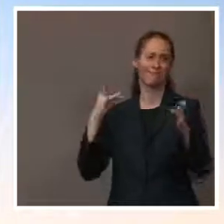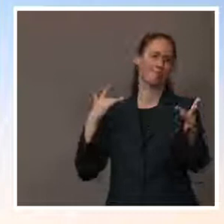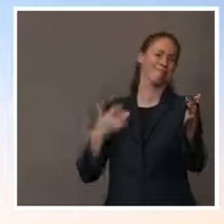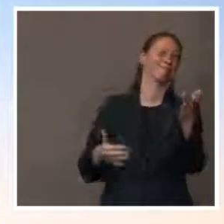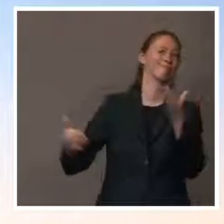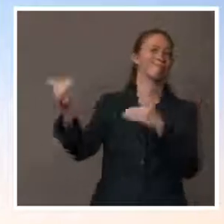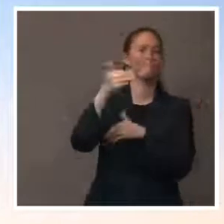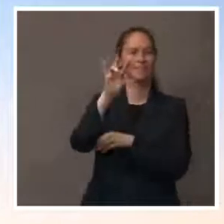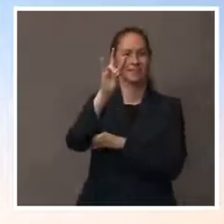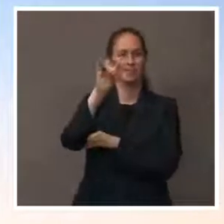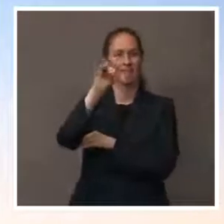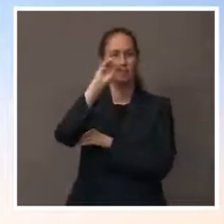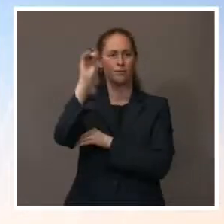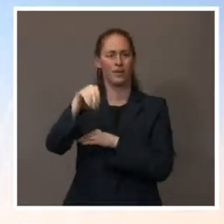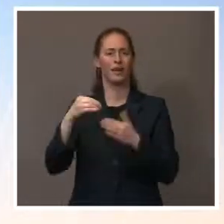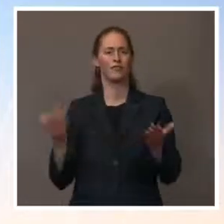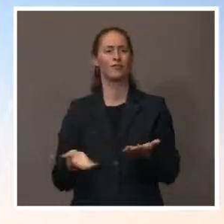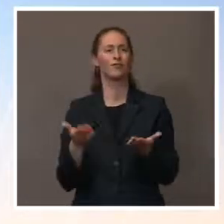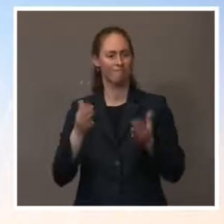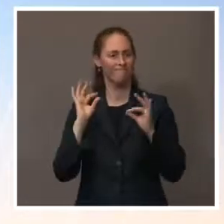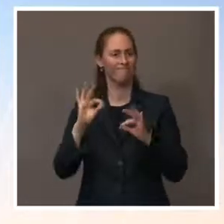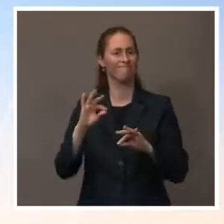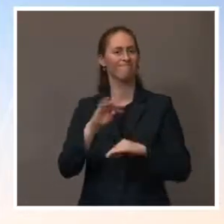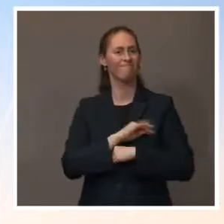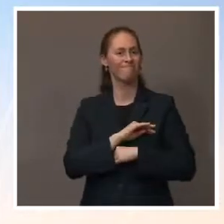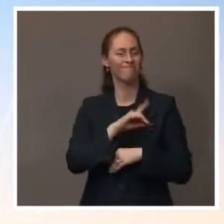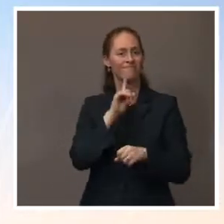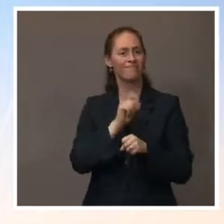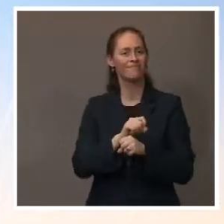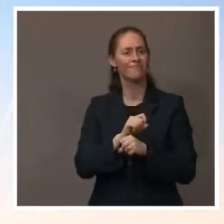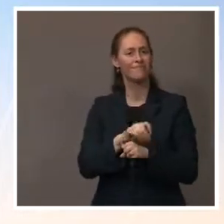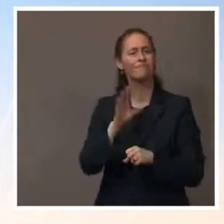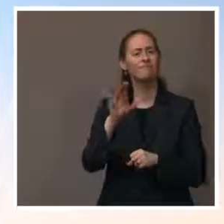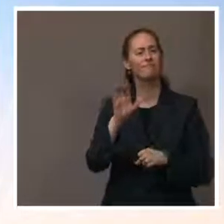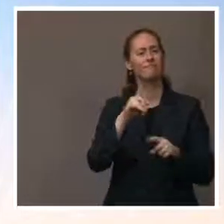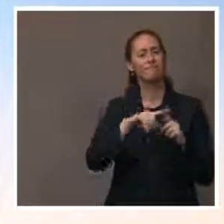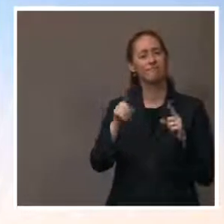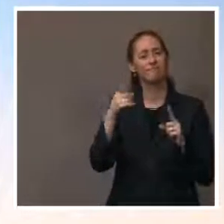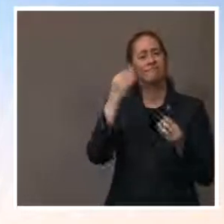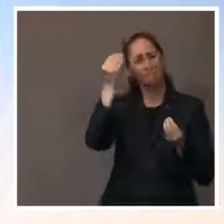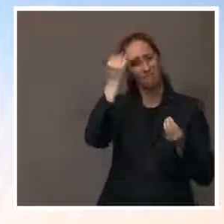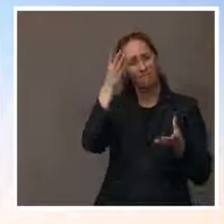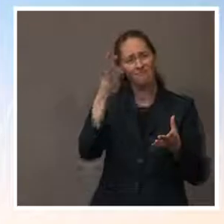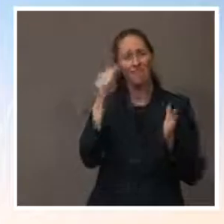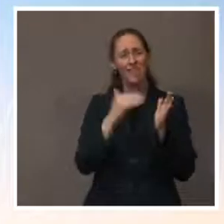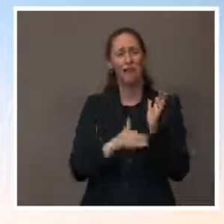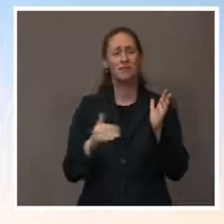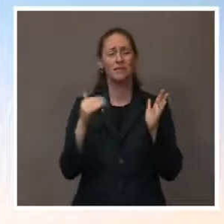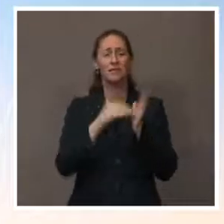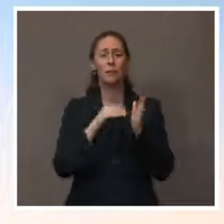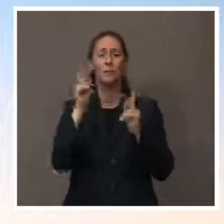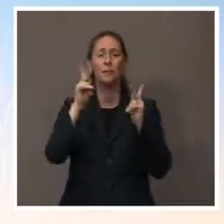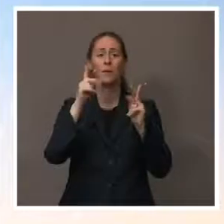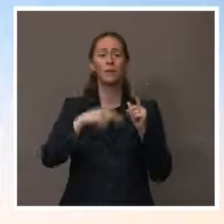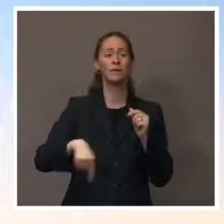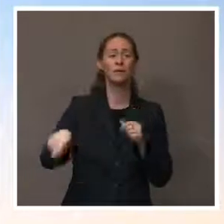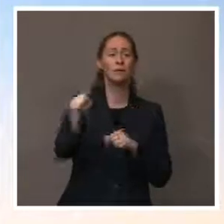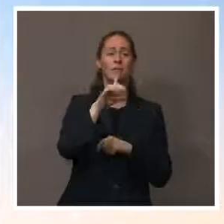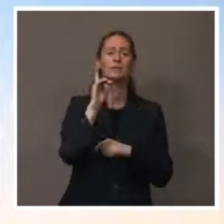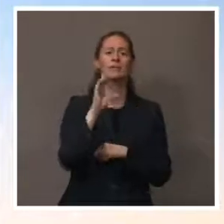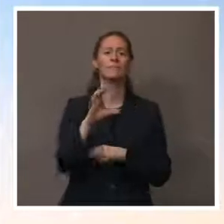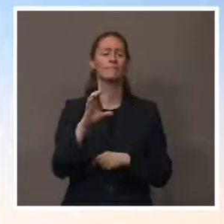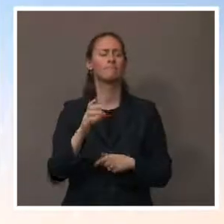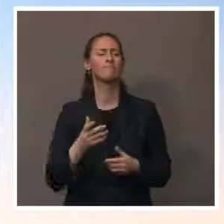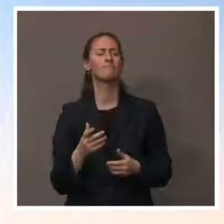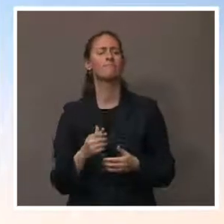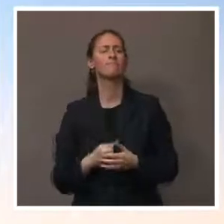thing. It's okay to have 1,000 people in Washington DC at an event because Washington DC has surpassed the 70%, but somewhere